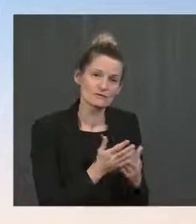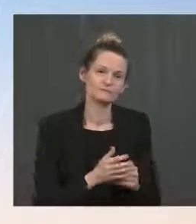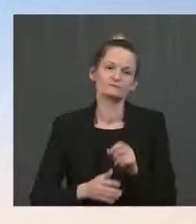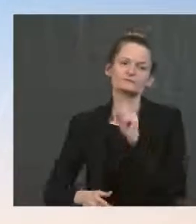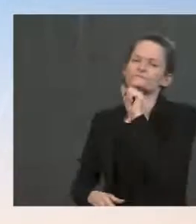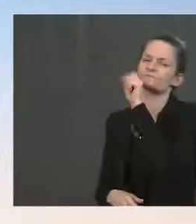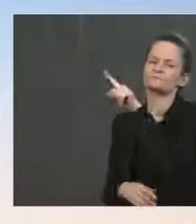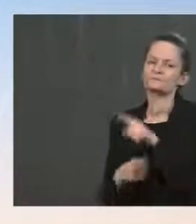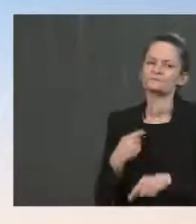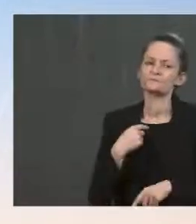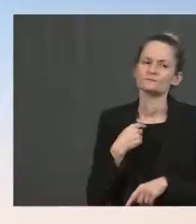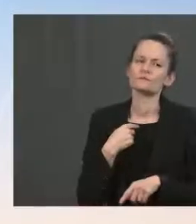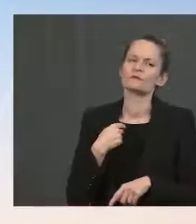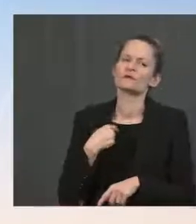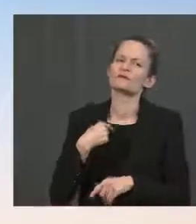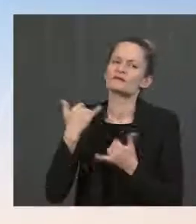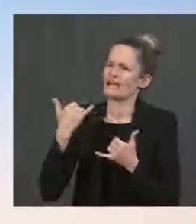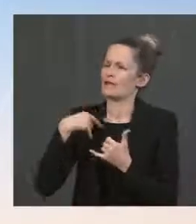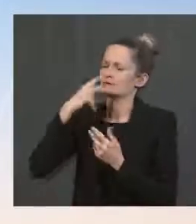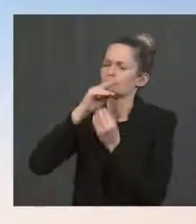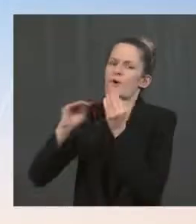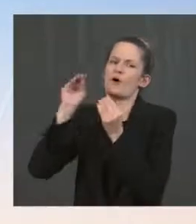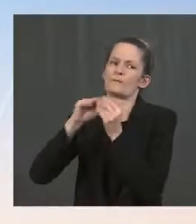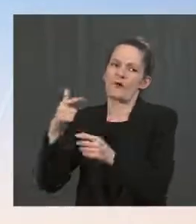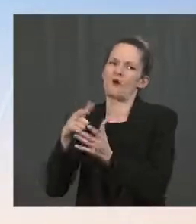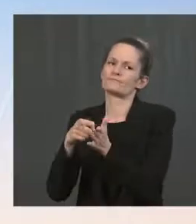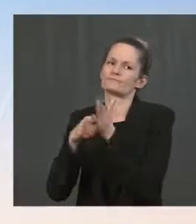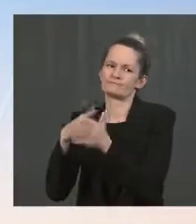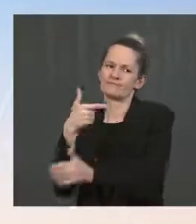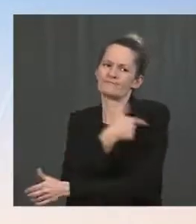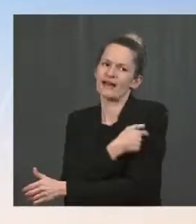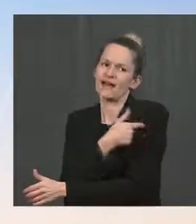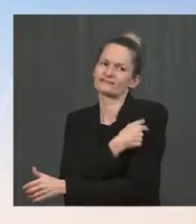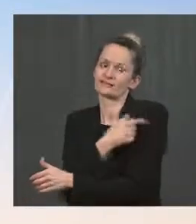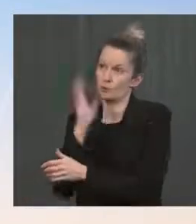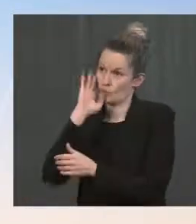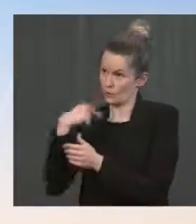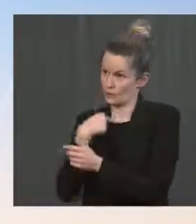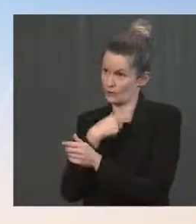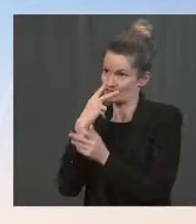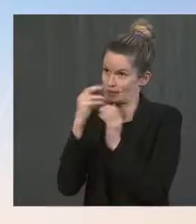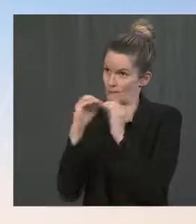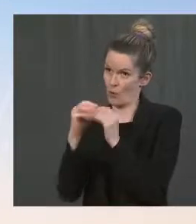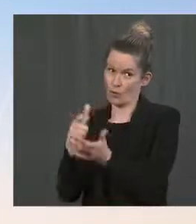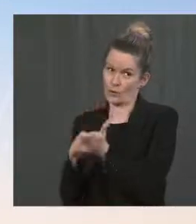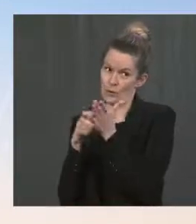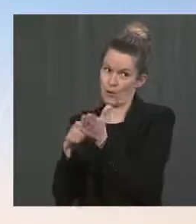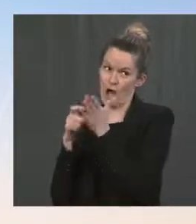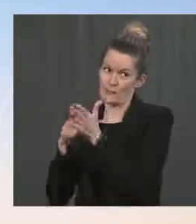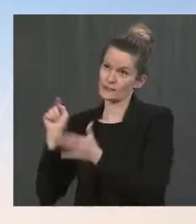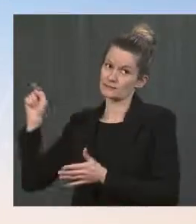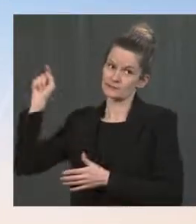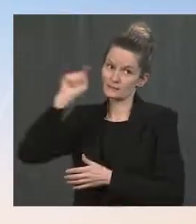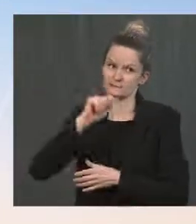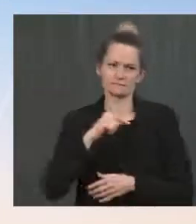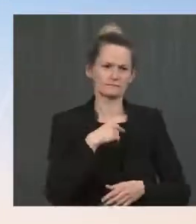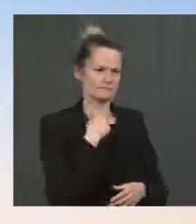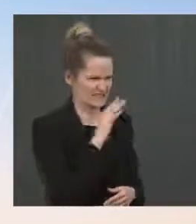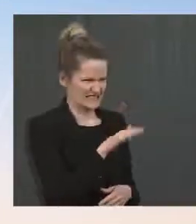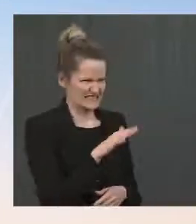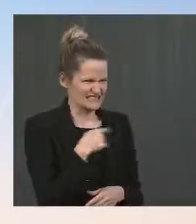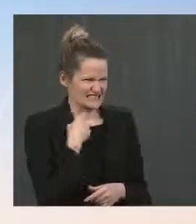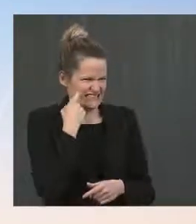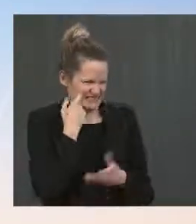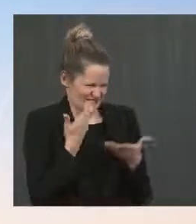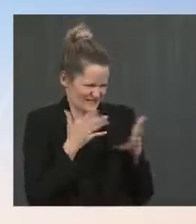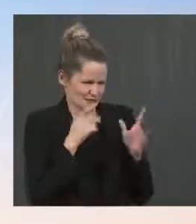federal workforce, or would this be in a different category? Well, we've always said we would build on what's been announced to date, right, with the Department of Defense,